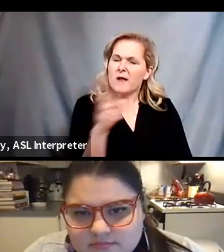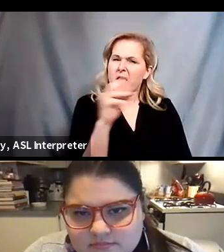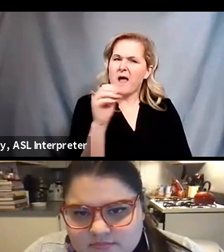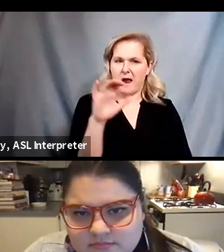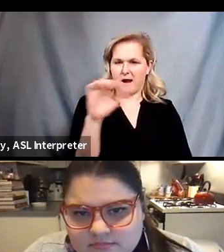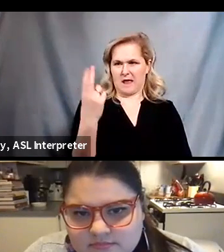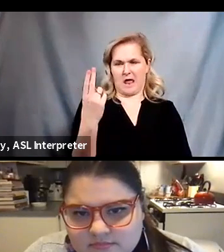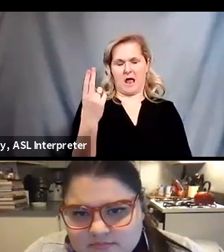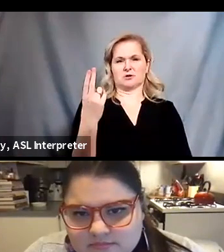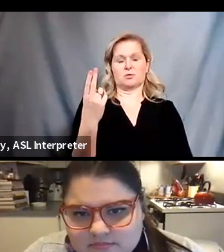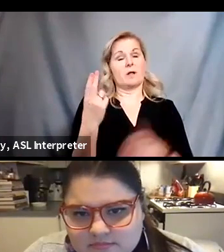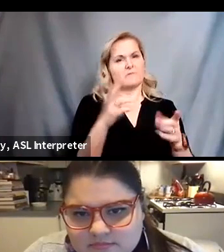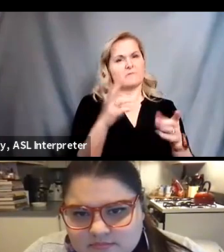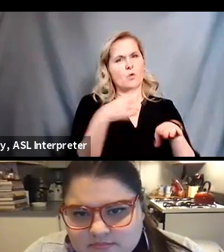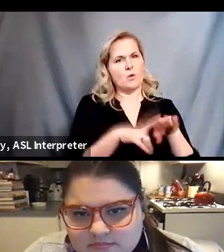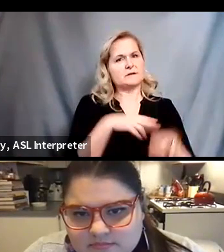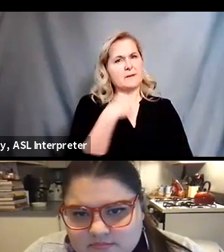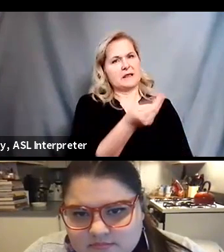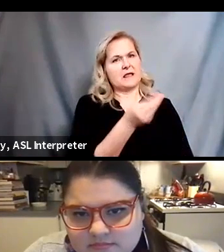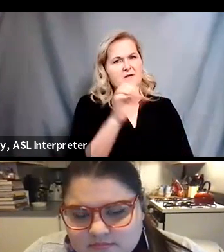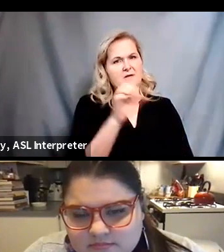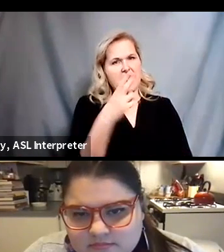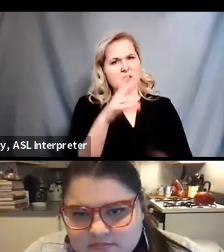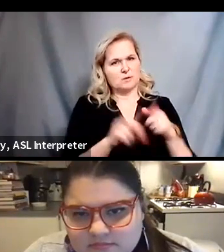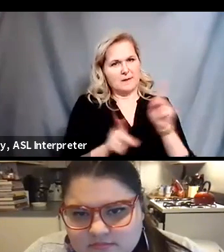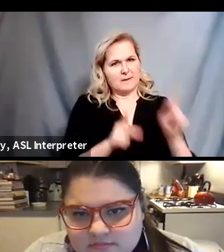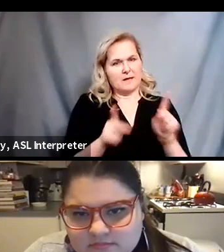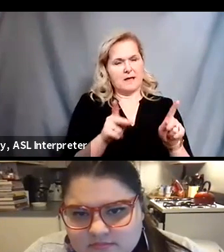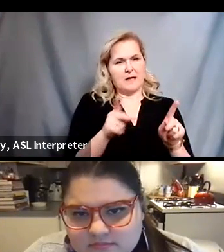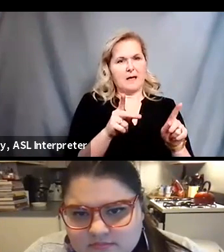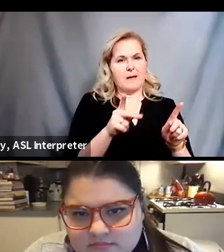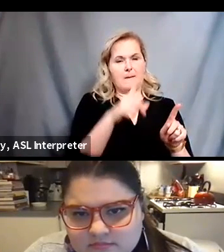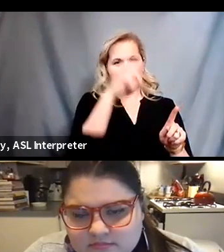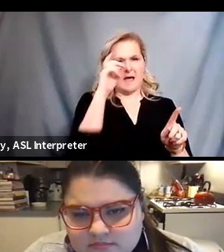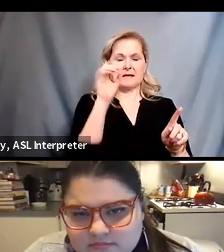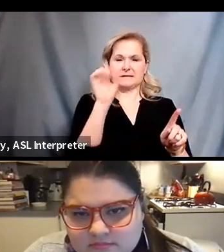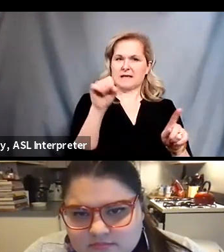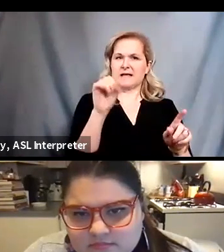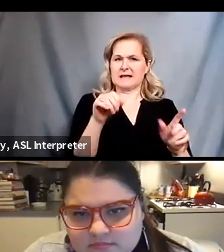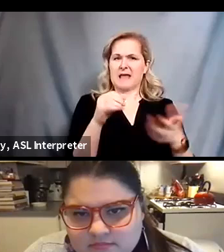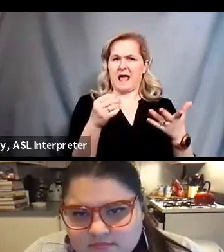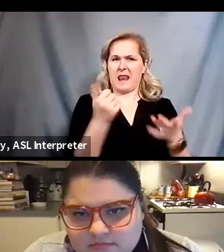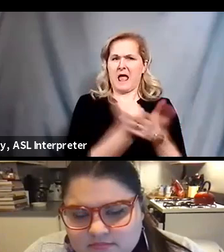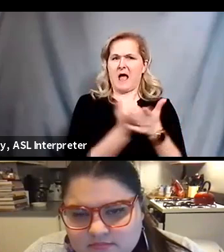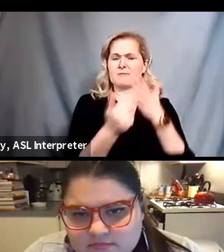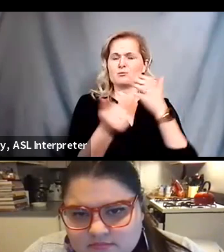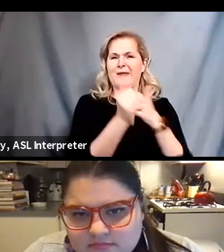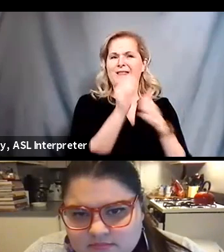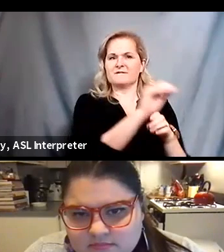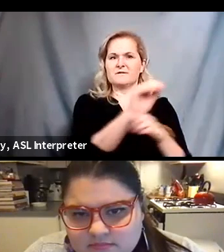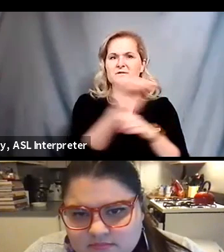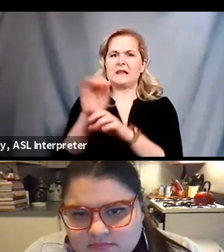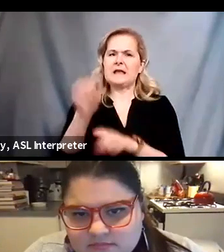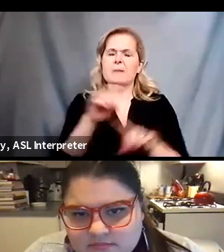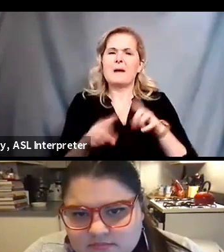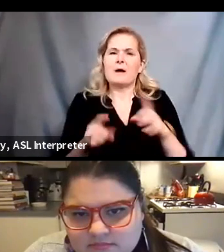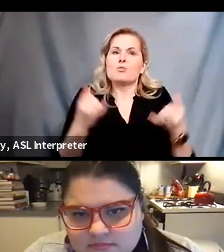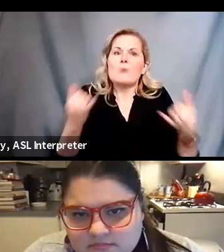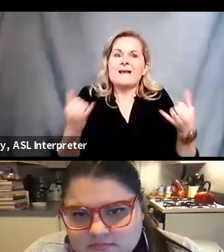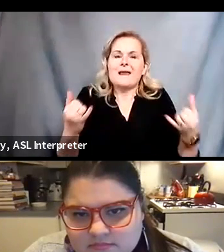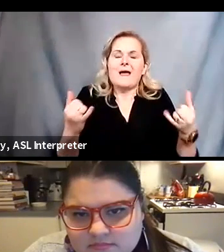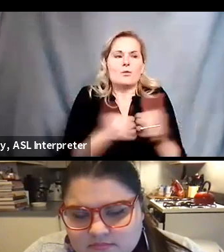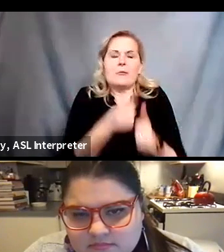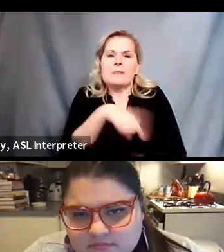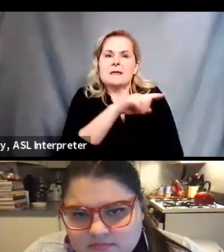I mean, of course, I'm going to give cash to people because yes, it can feed you. But what good is anything going to do these